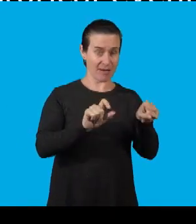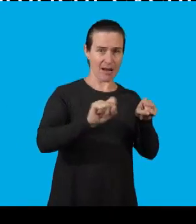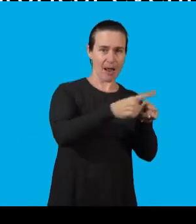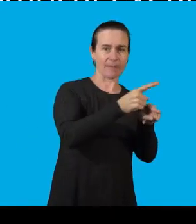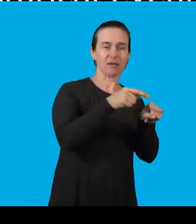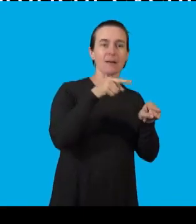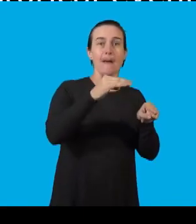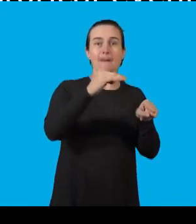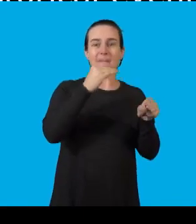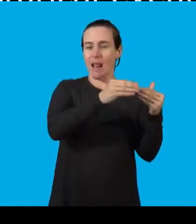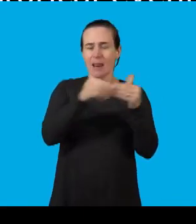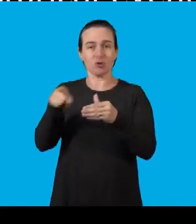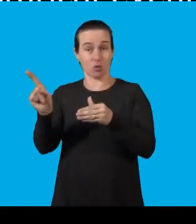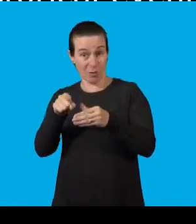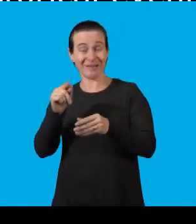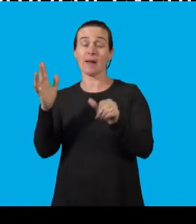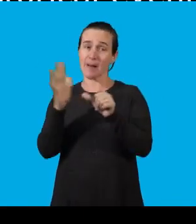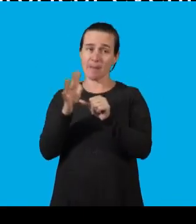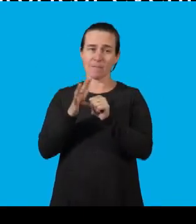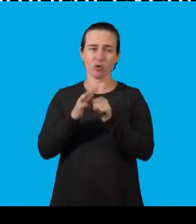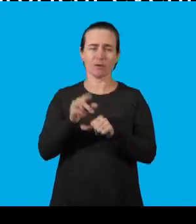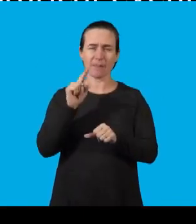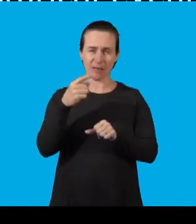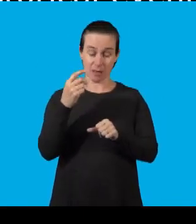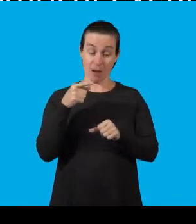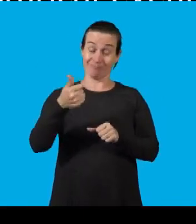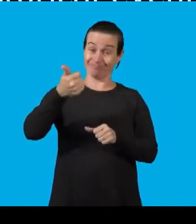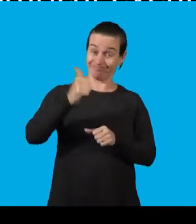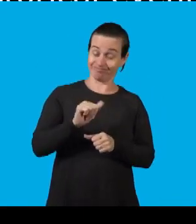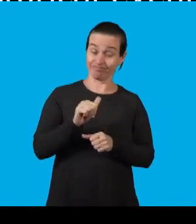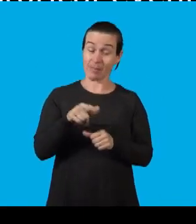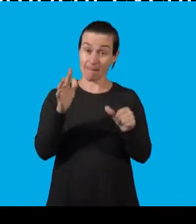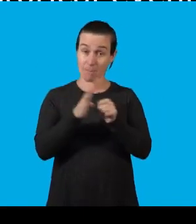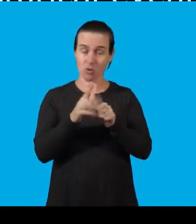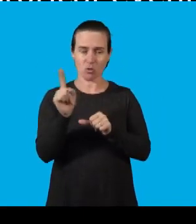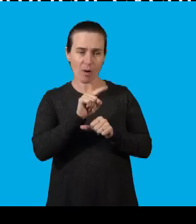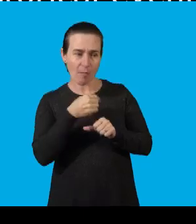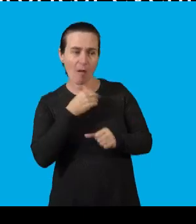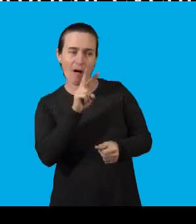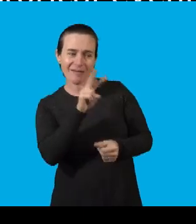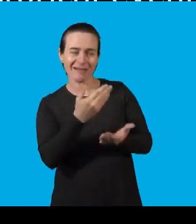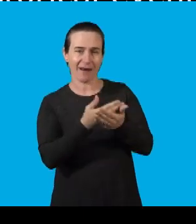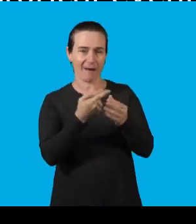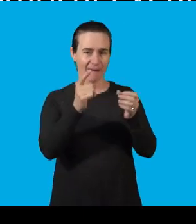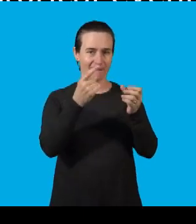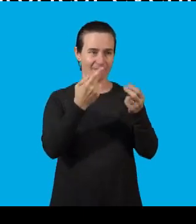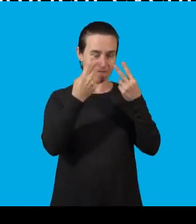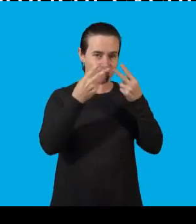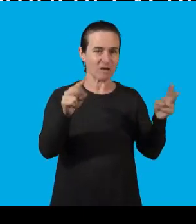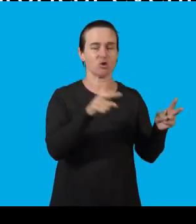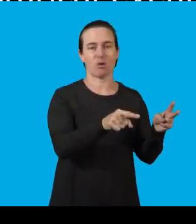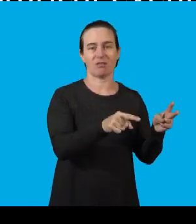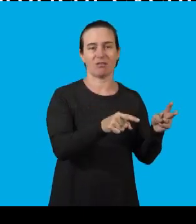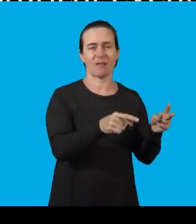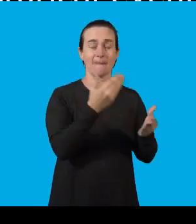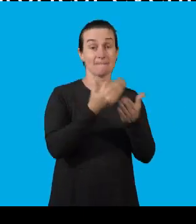And then, if you're given a visual source, okay, you look for visual clues. I'm going to underline visual clues there. If